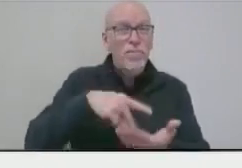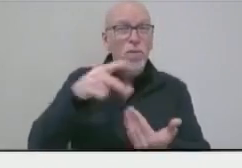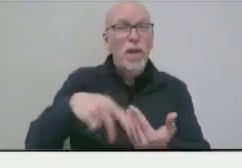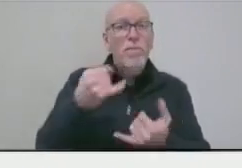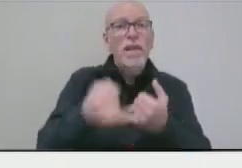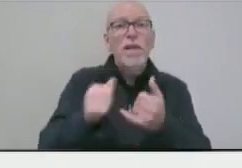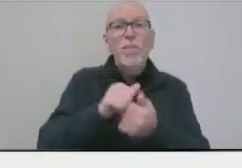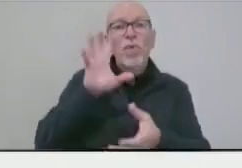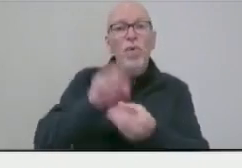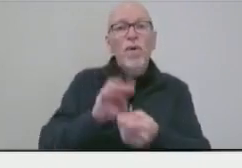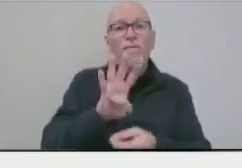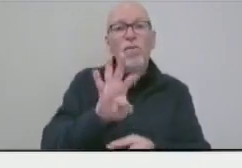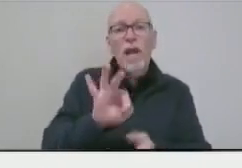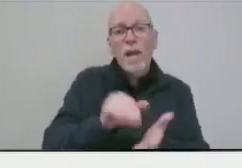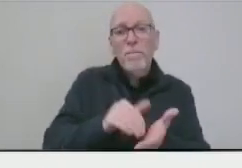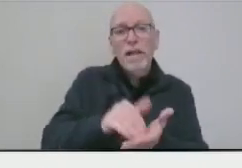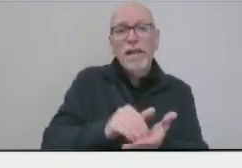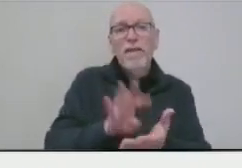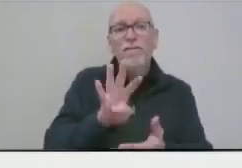of